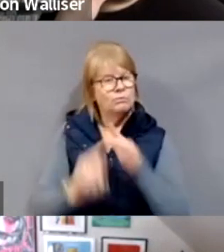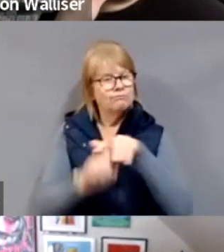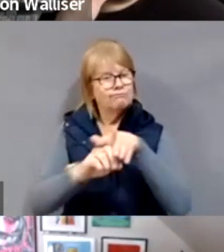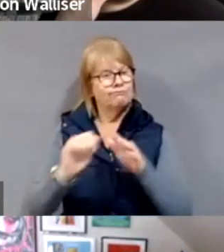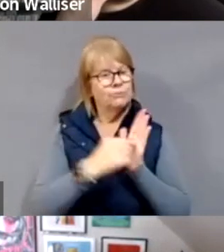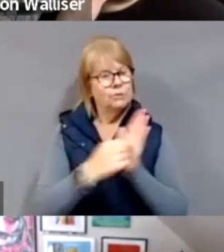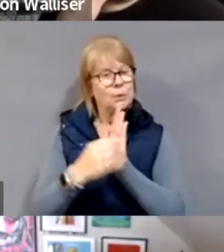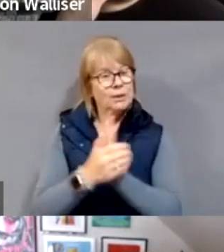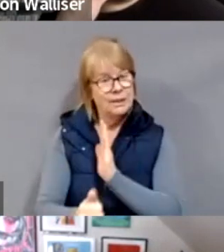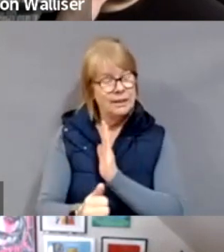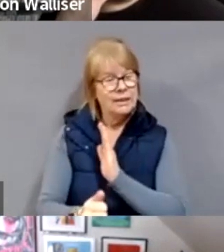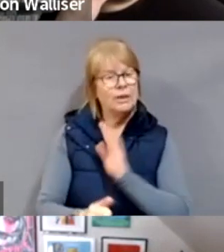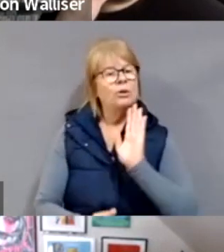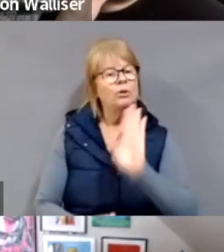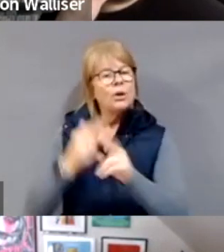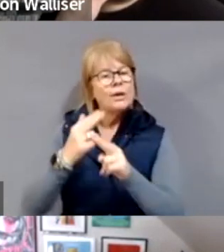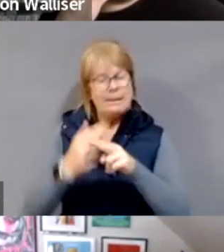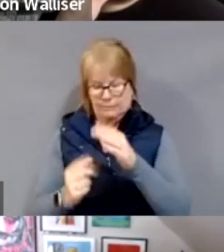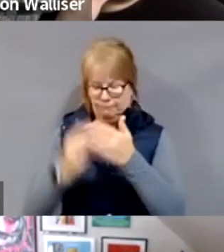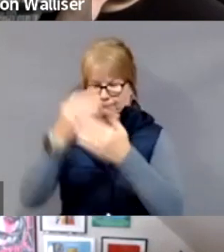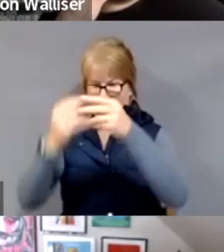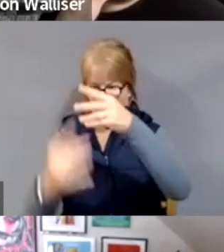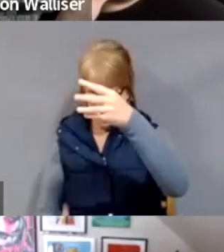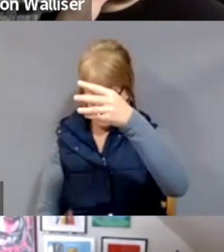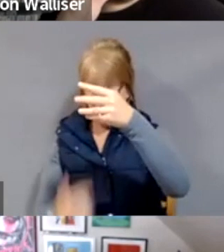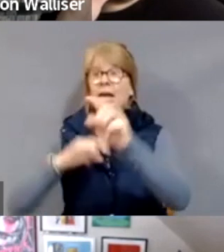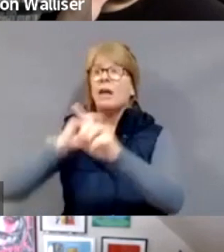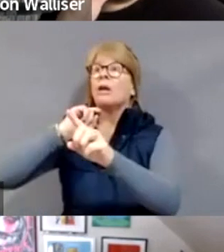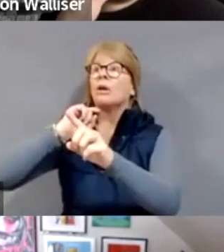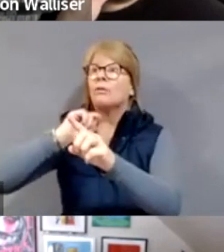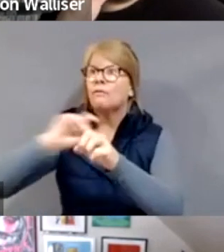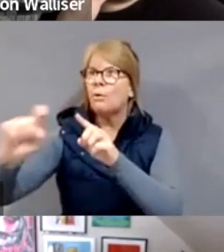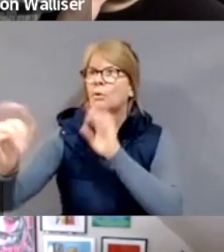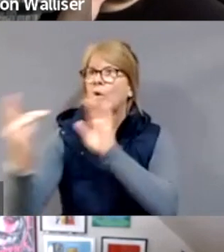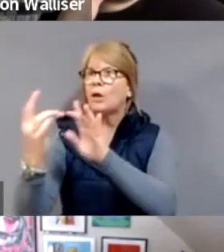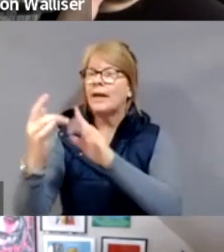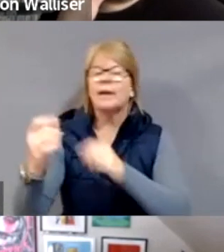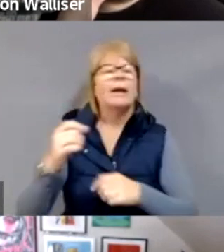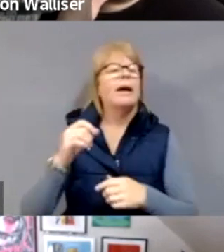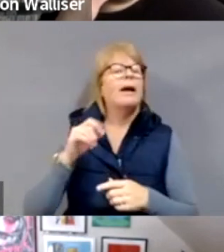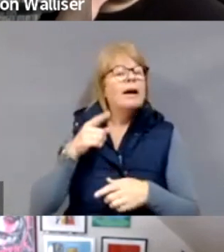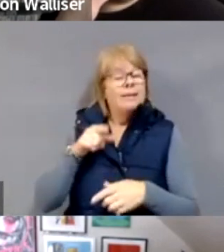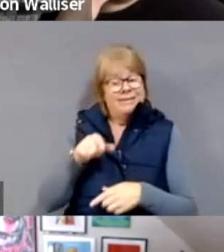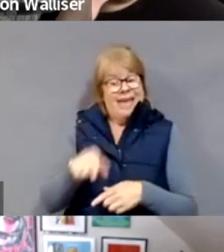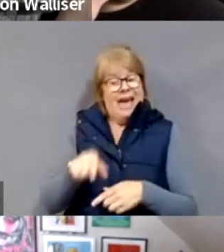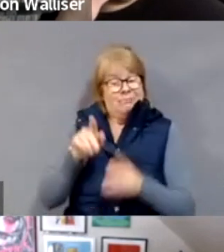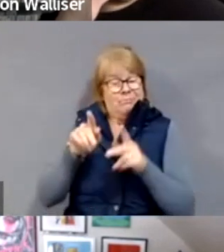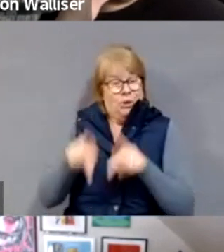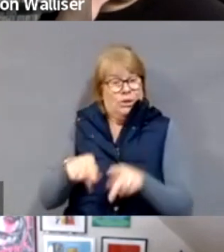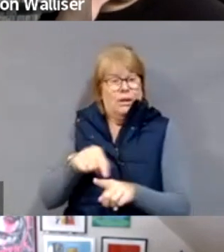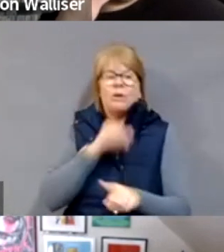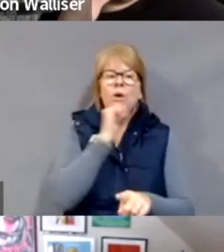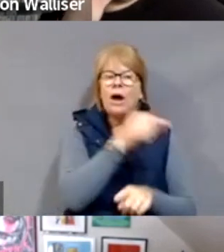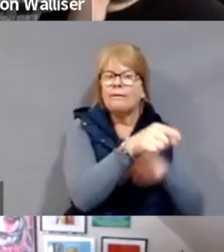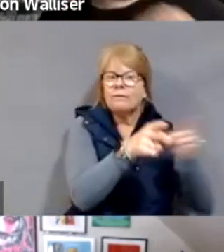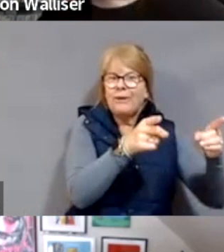person whose your name appeared on their list and they reached out to you or you found out about them and got in touch with them. So you want them to